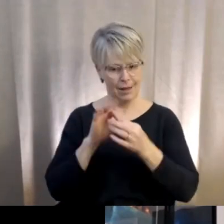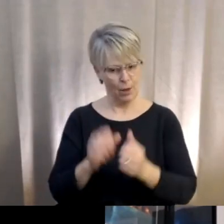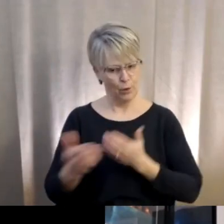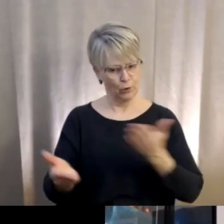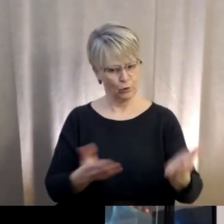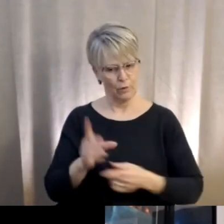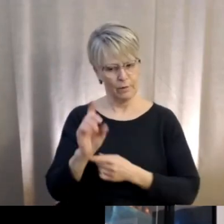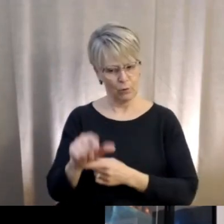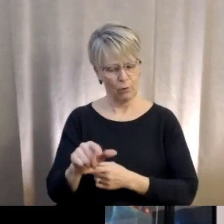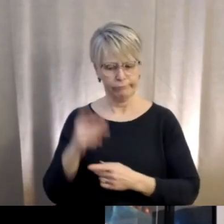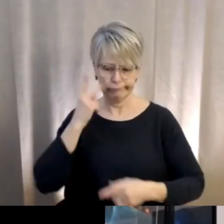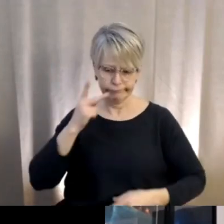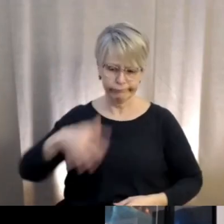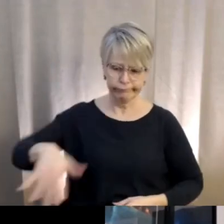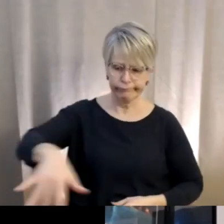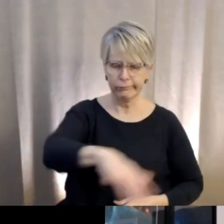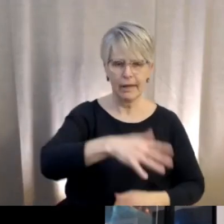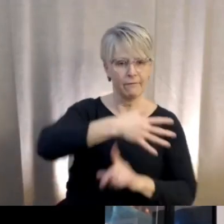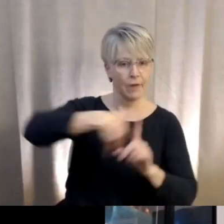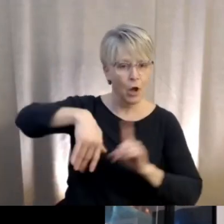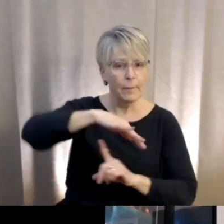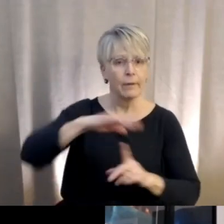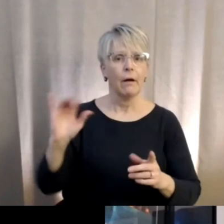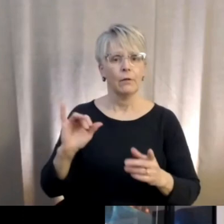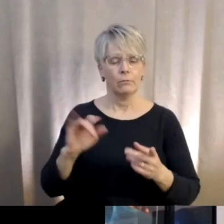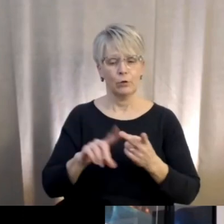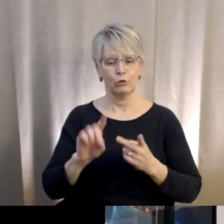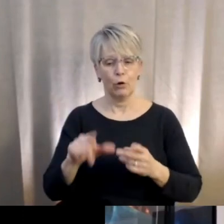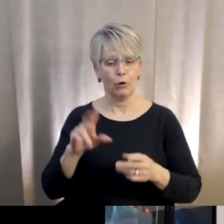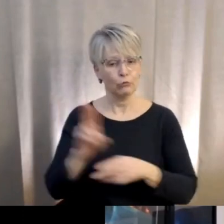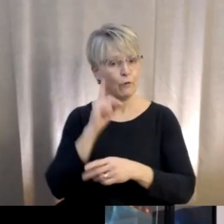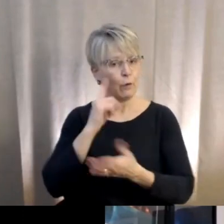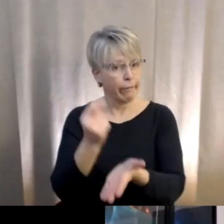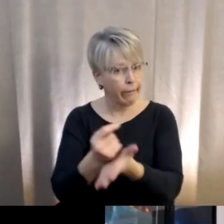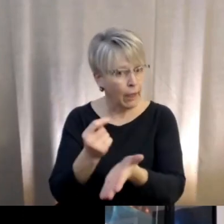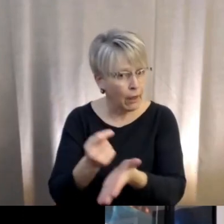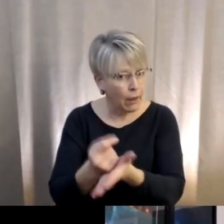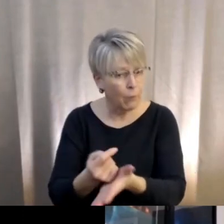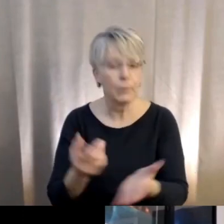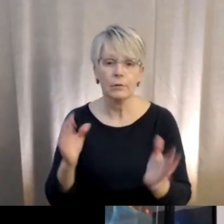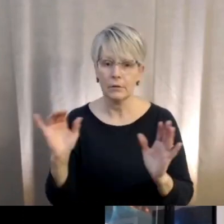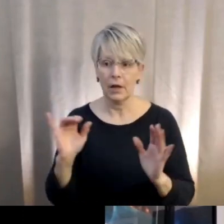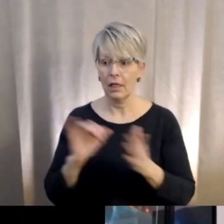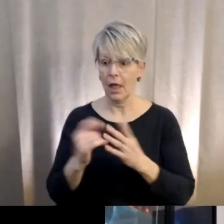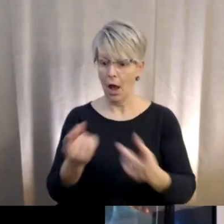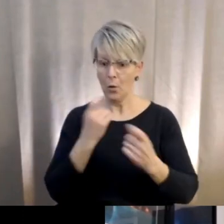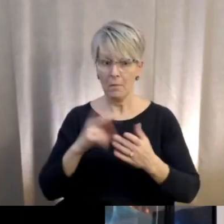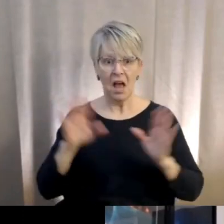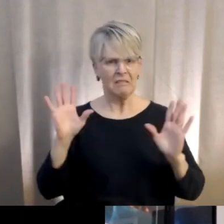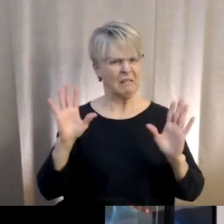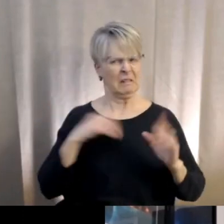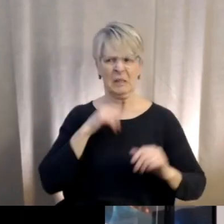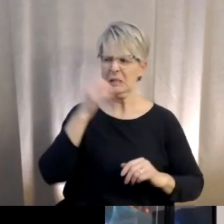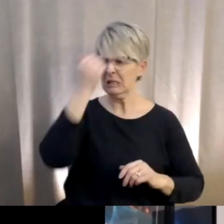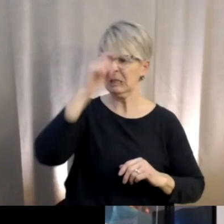our environments, and also therapy dogs. So please don't hesitate. No question is a bad question,